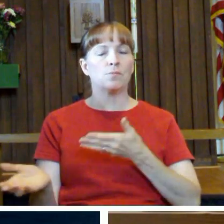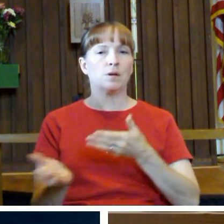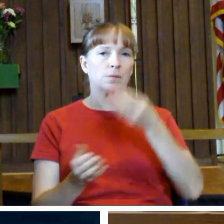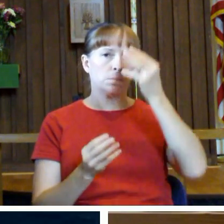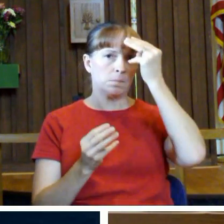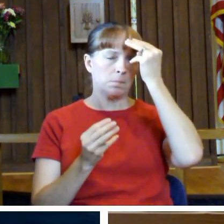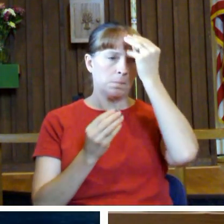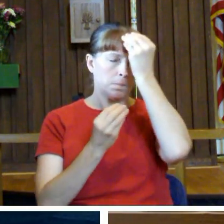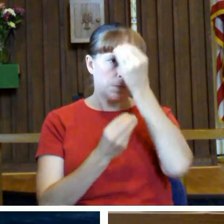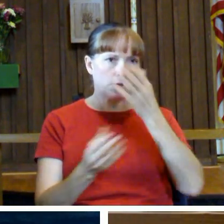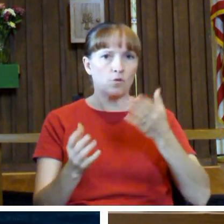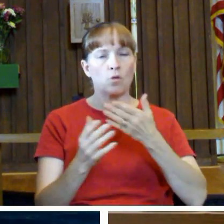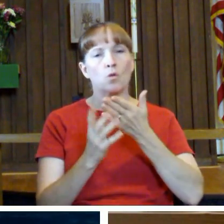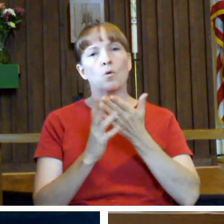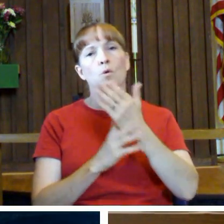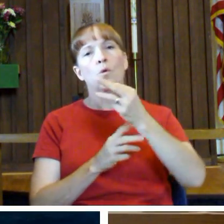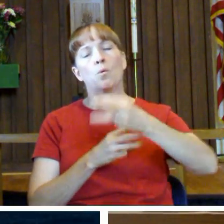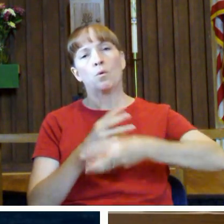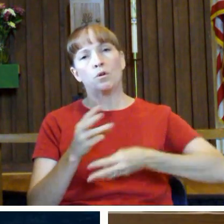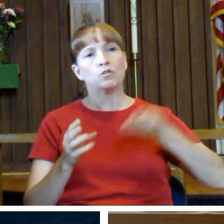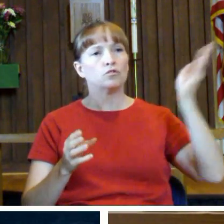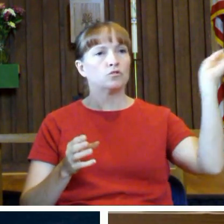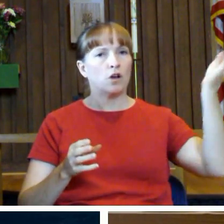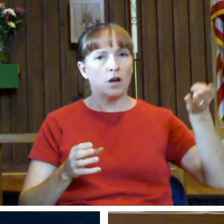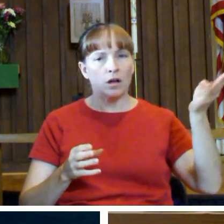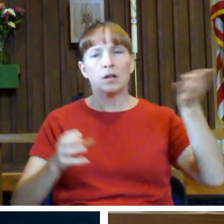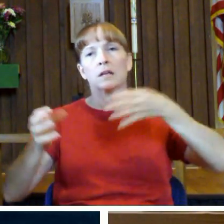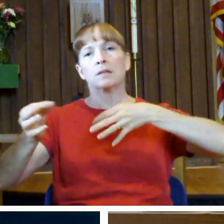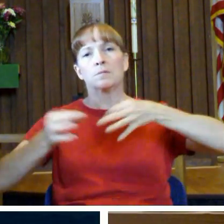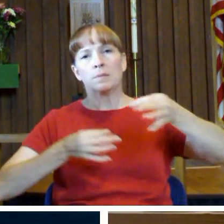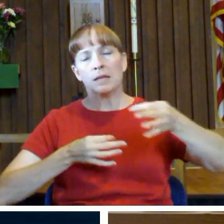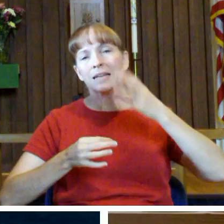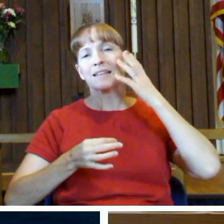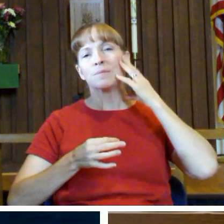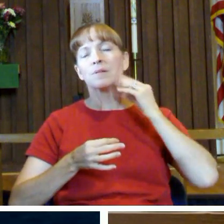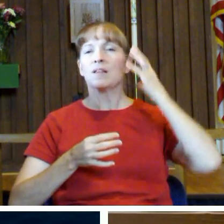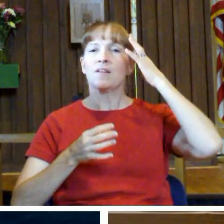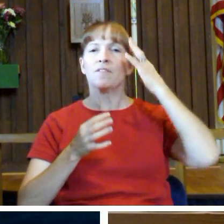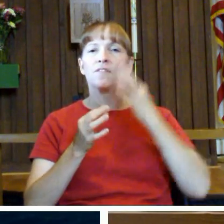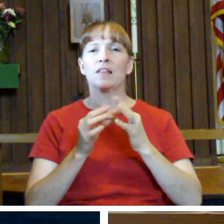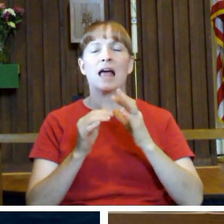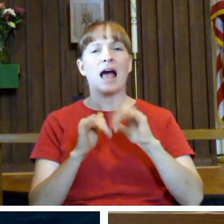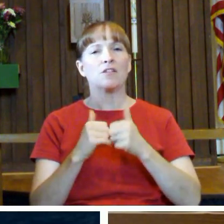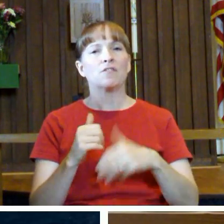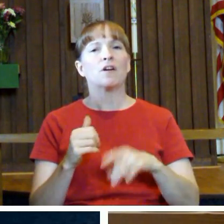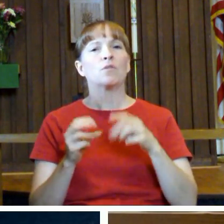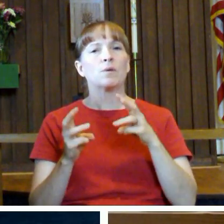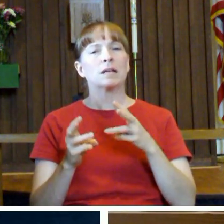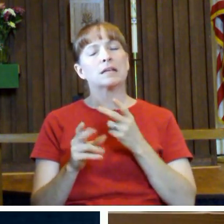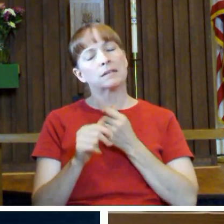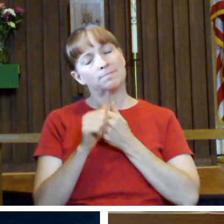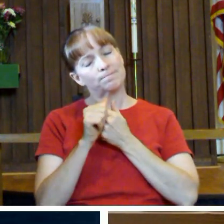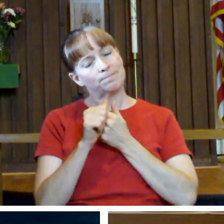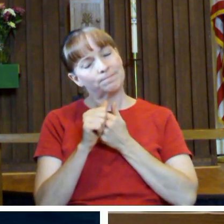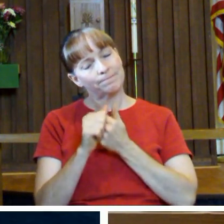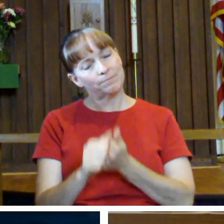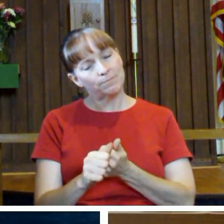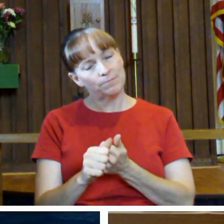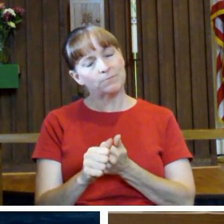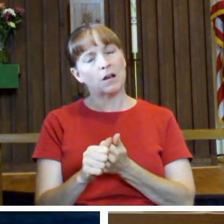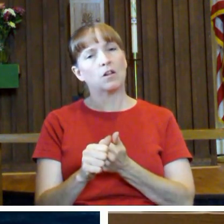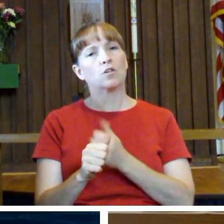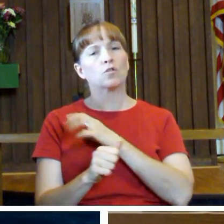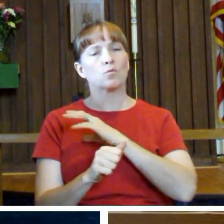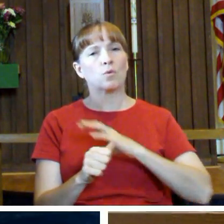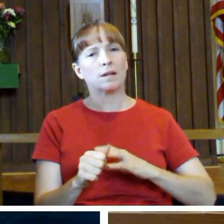message around the world, and she's talking about her experience and her faith and how she managed to stay true to the love of